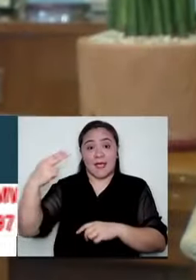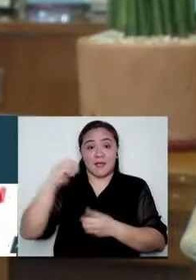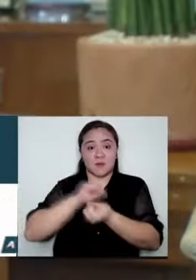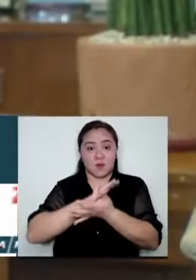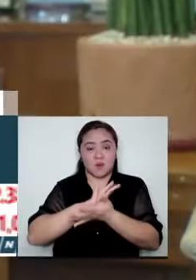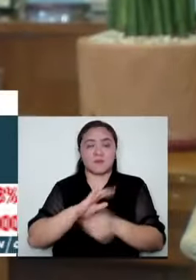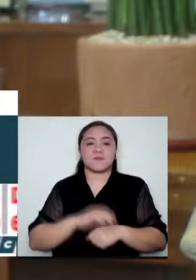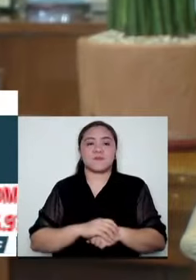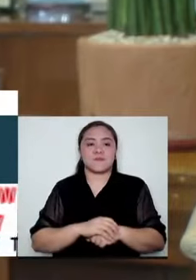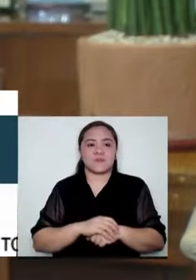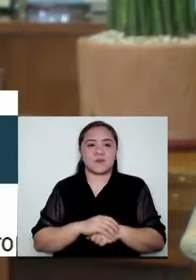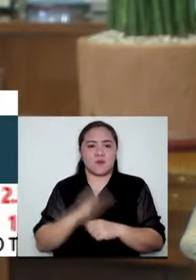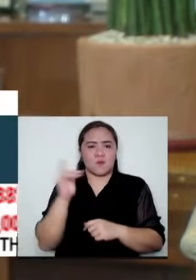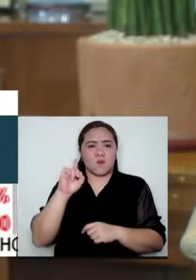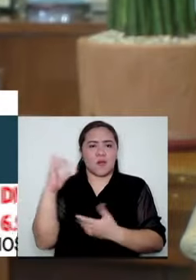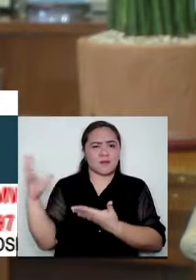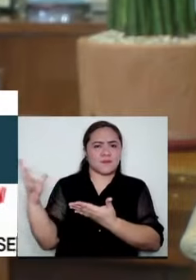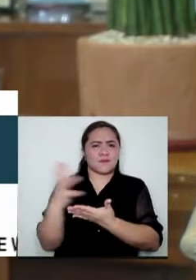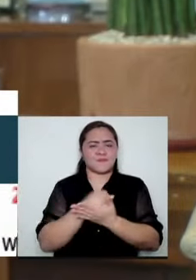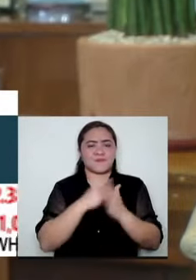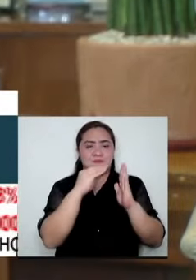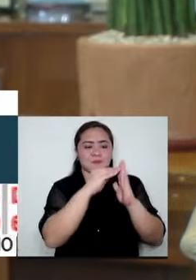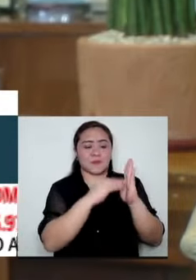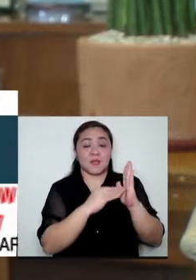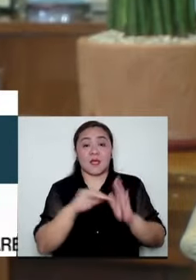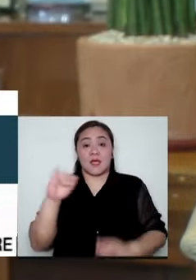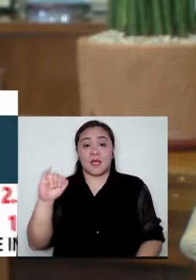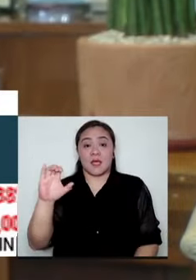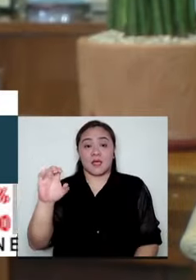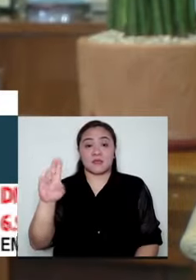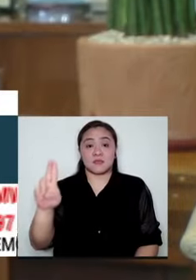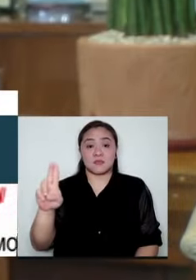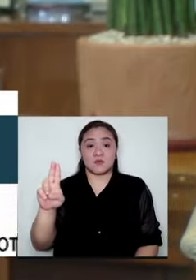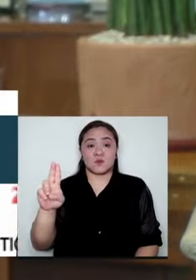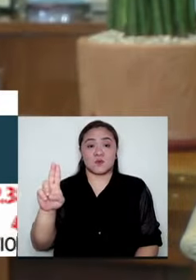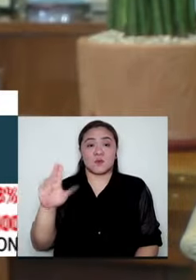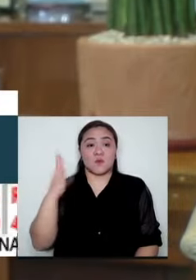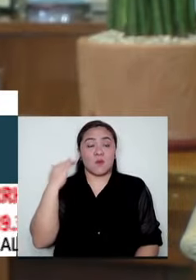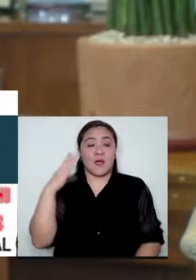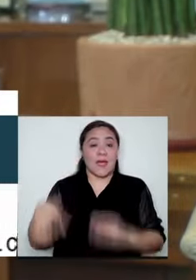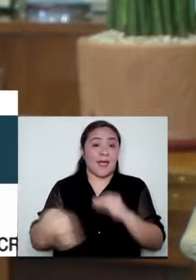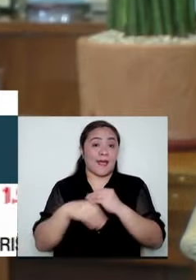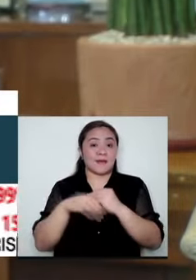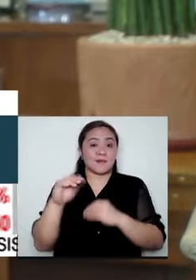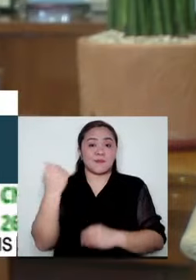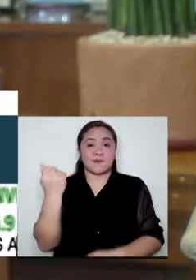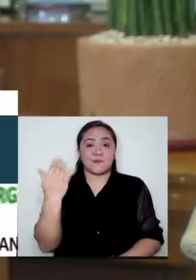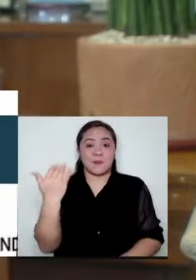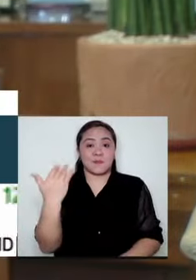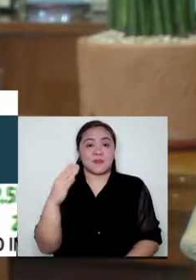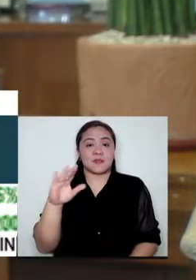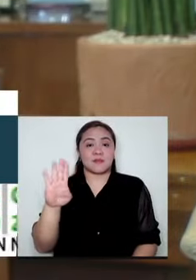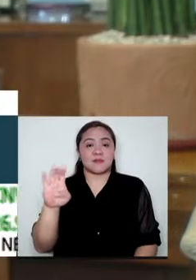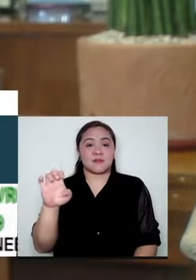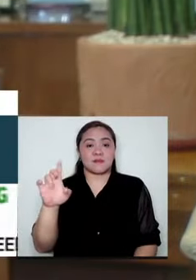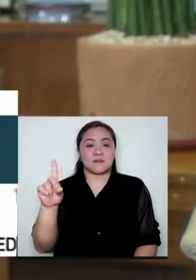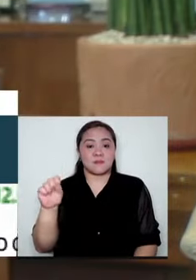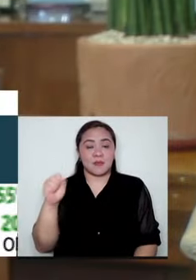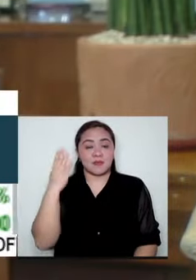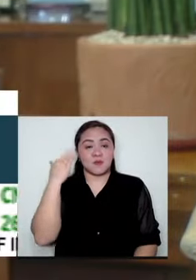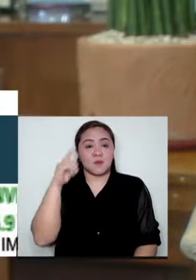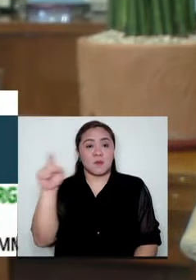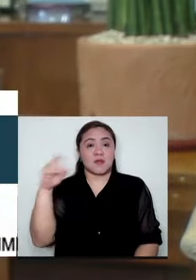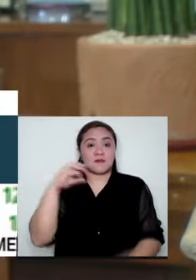Kinokompleto namin yung additional ICU beds namin, additional 15 beds ito dun sa COVID building